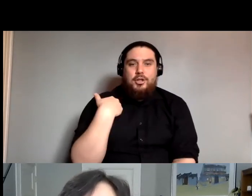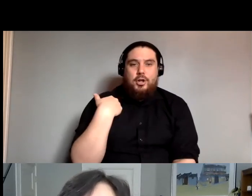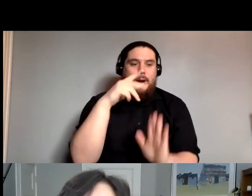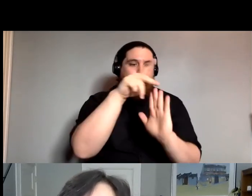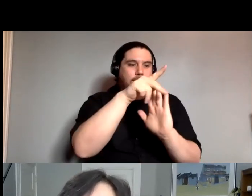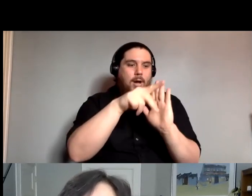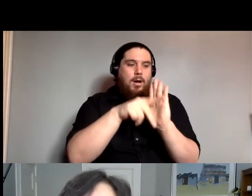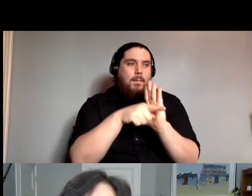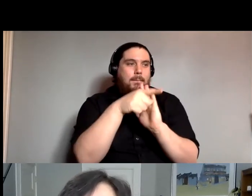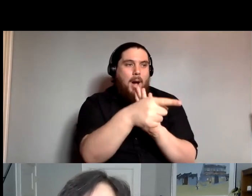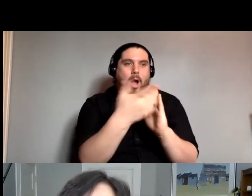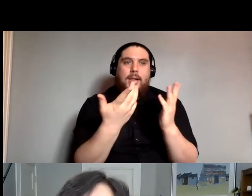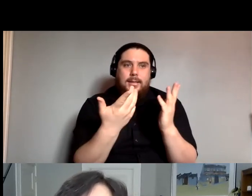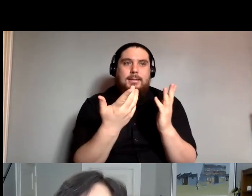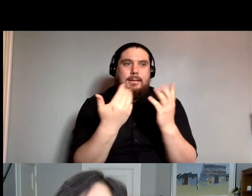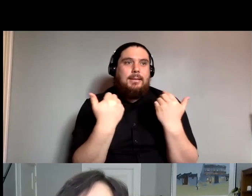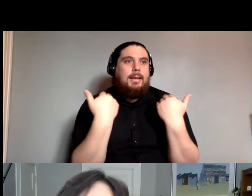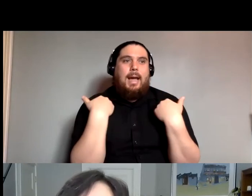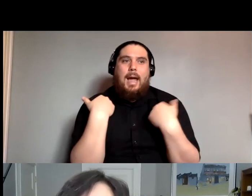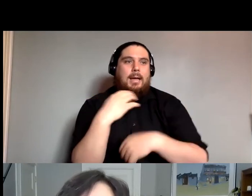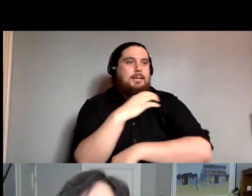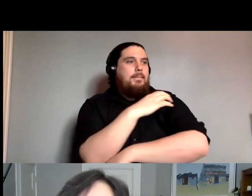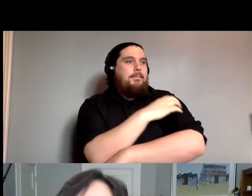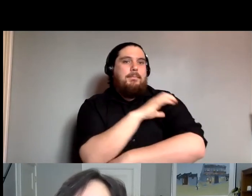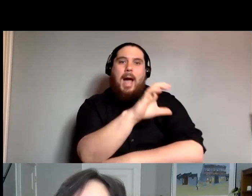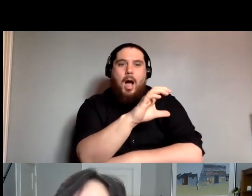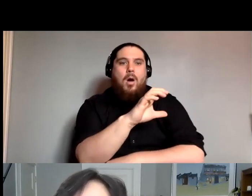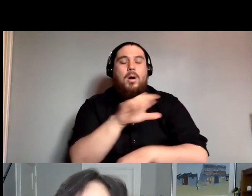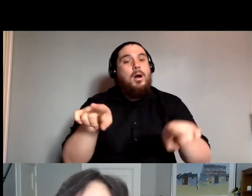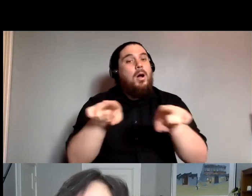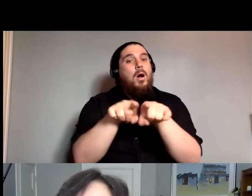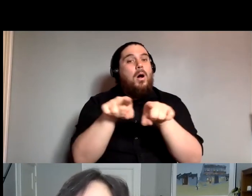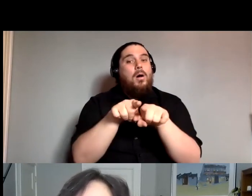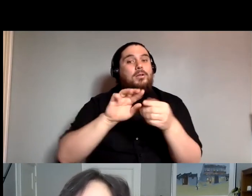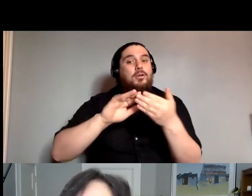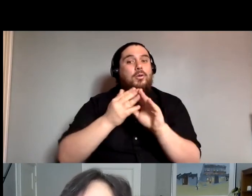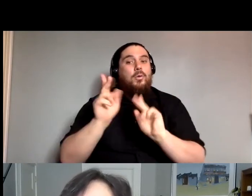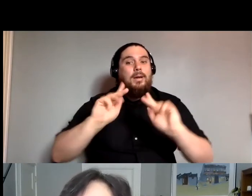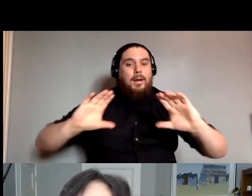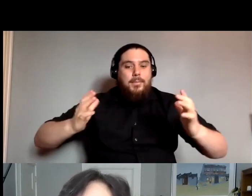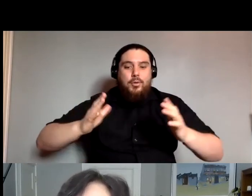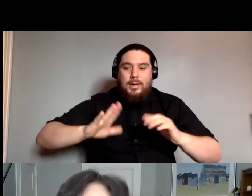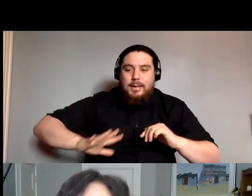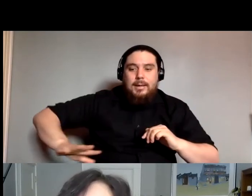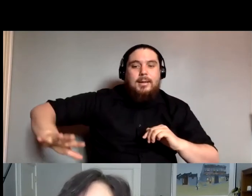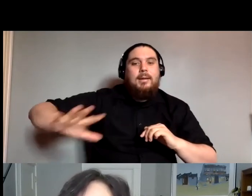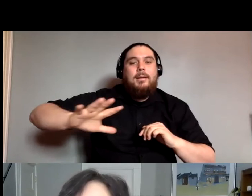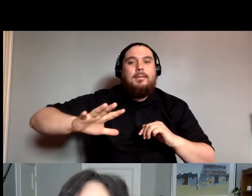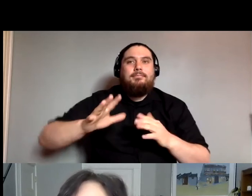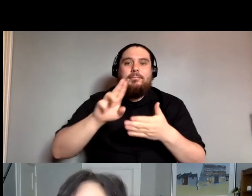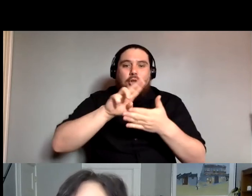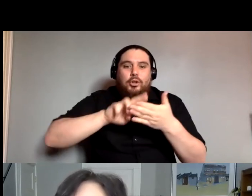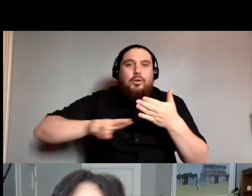its legislative, kind of power, but then also as a community level or at the university